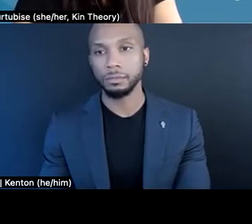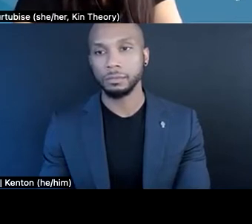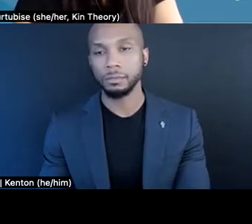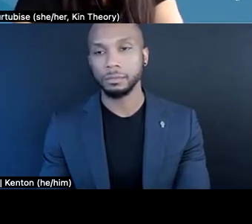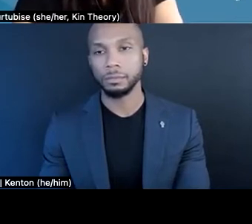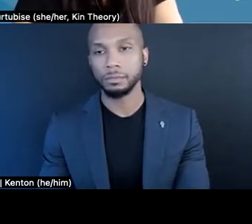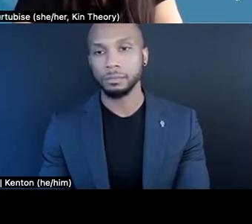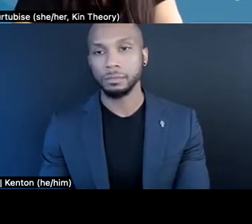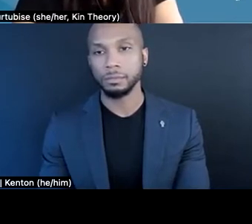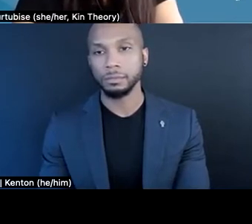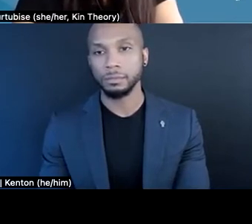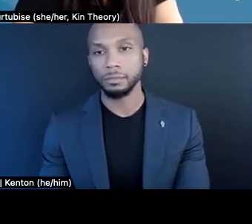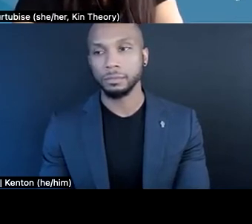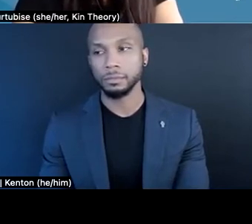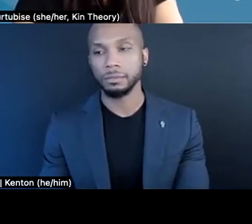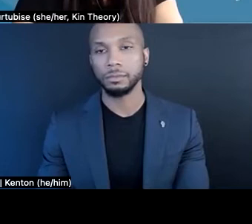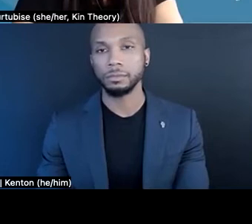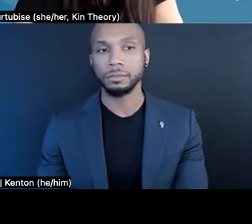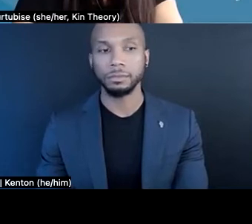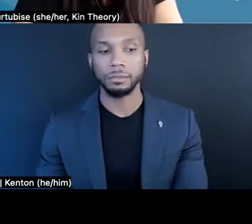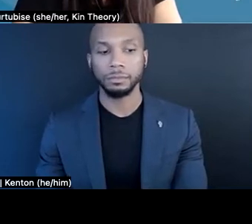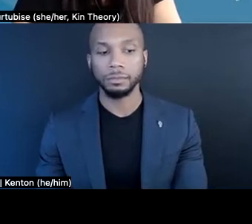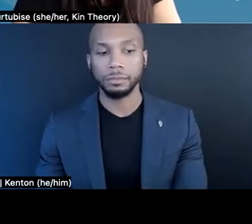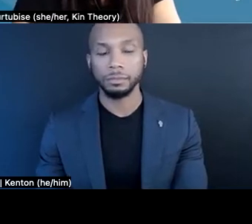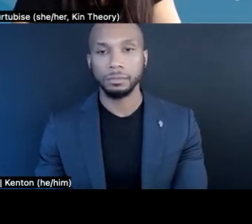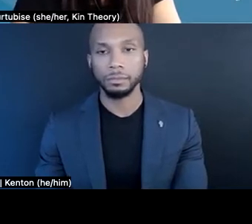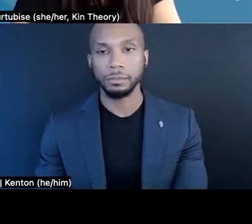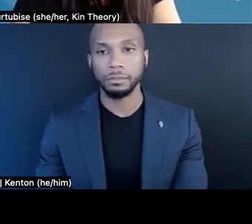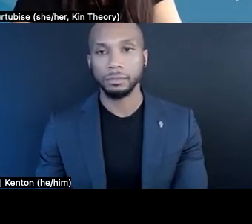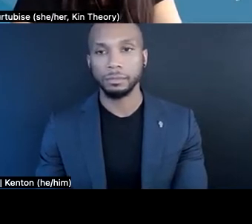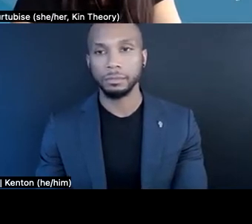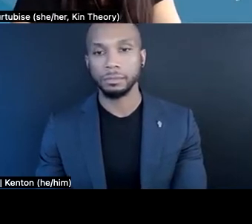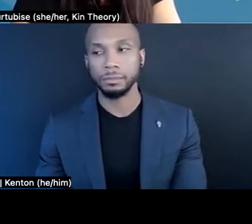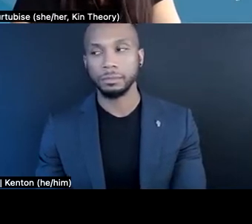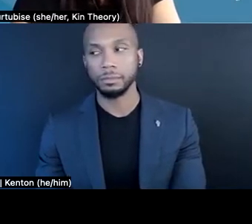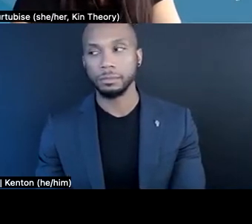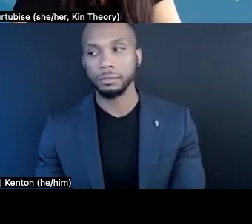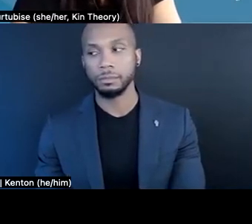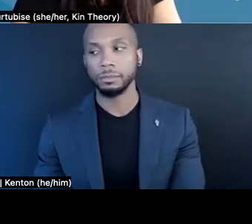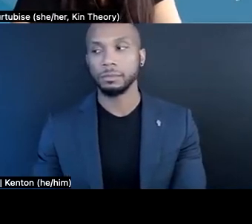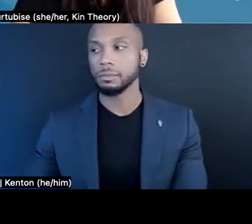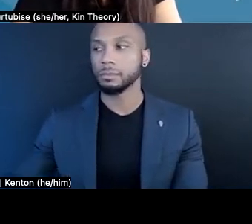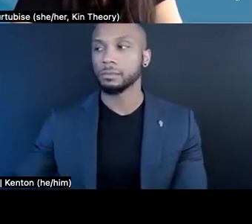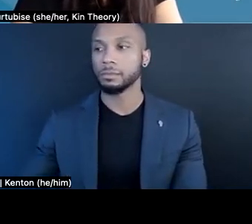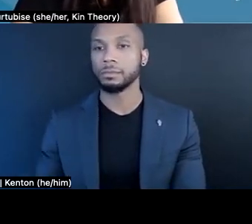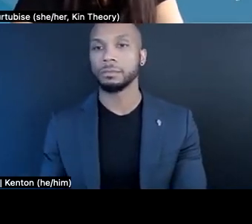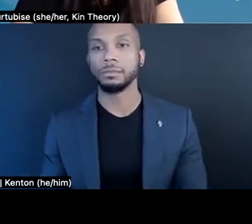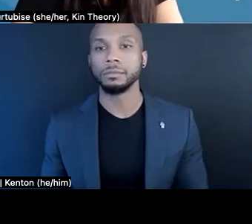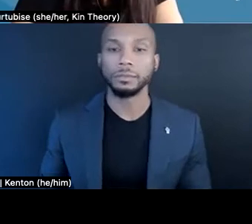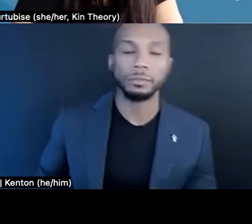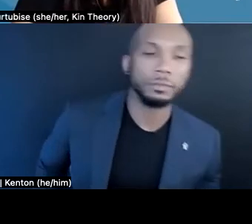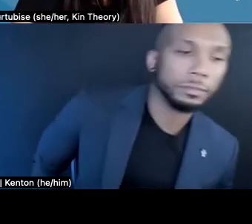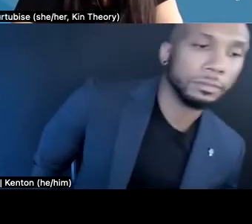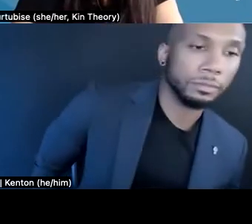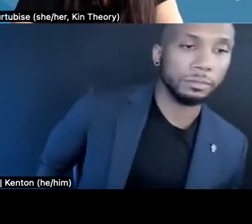perspective or gaze or aesthetics or even pacing that is specific to who we are, and